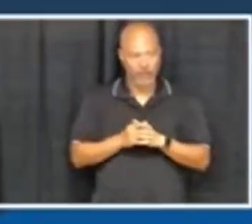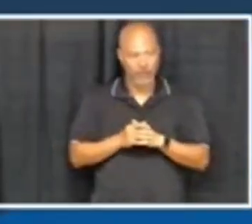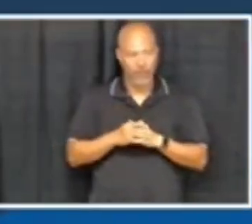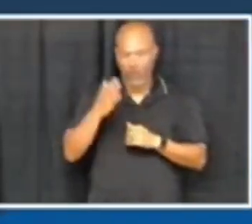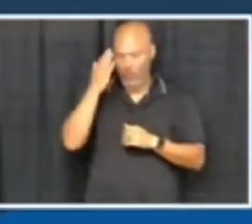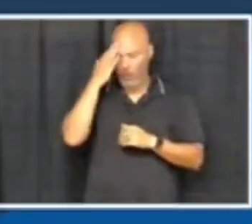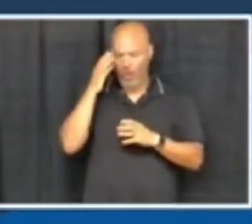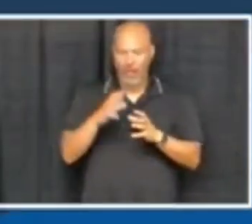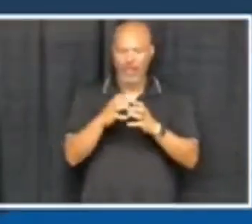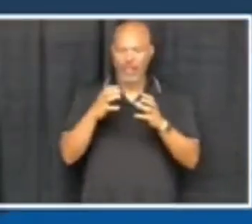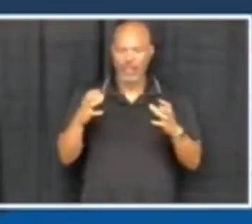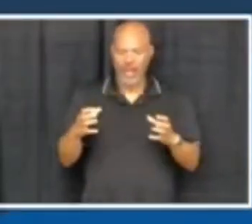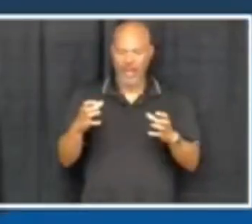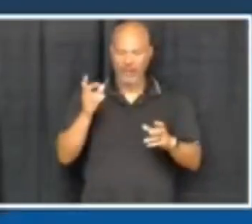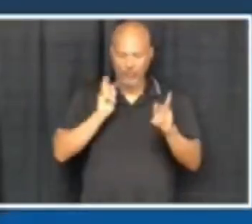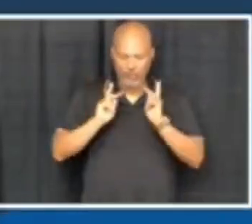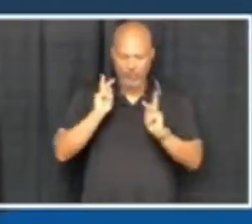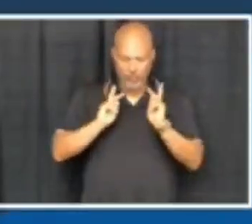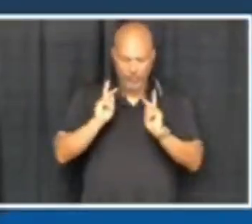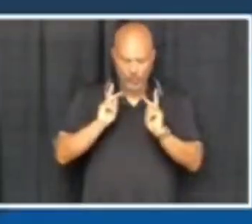lot of people